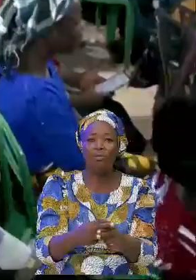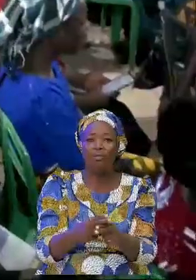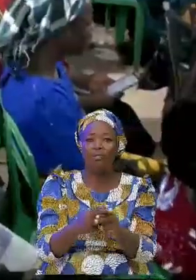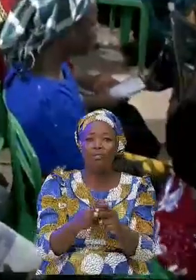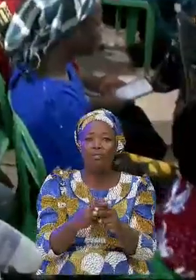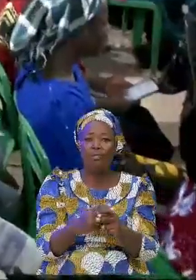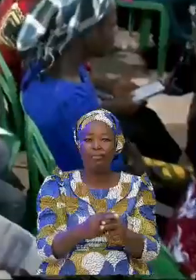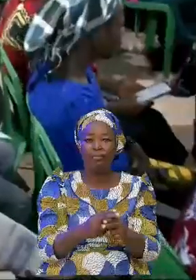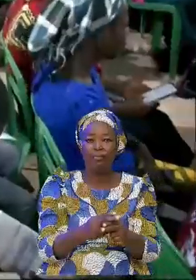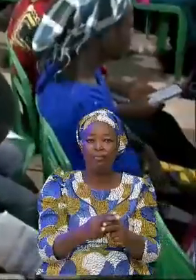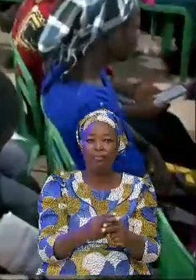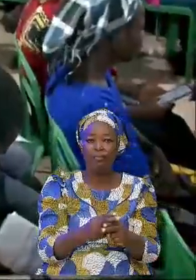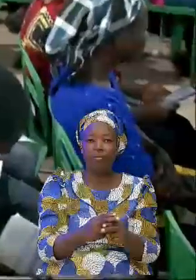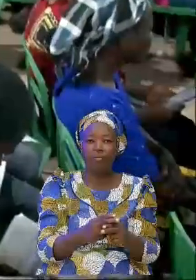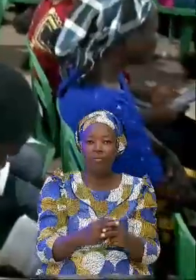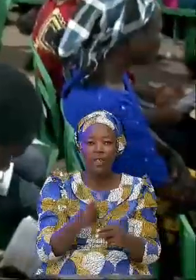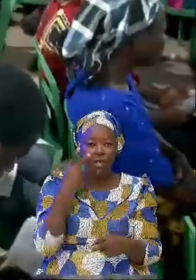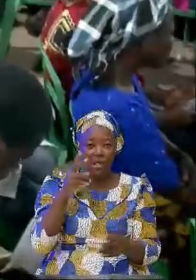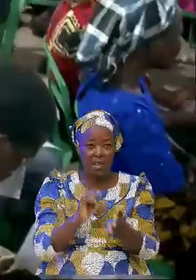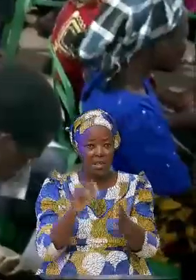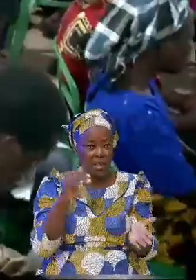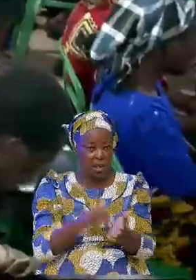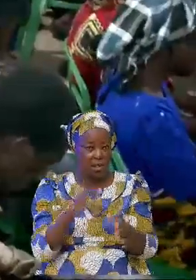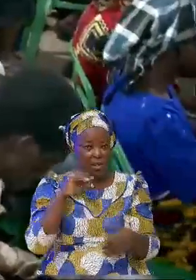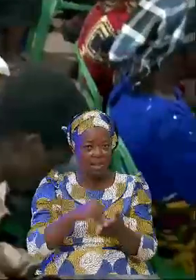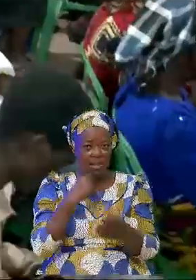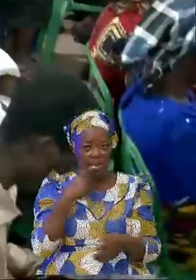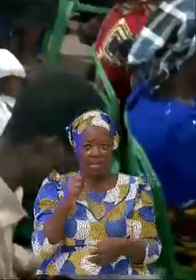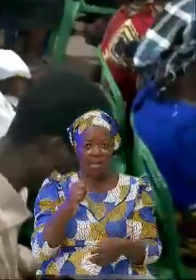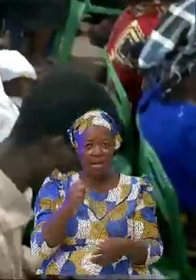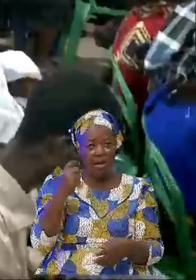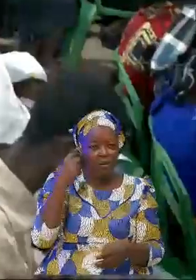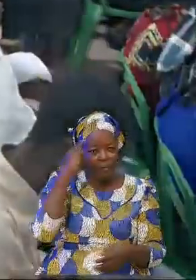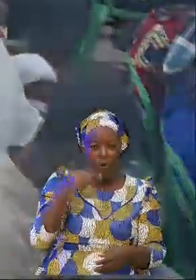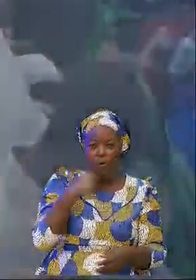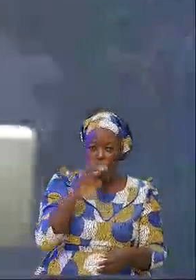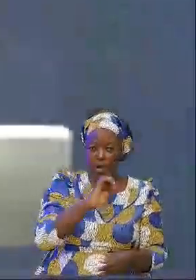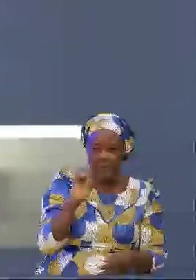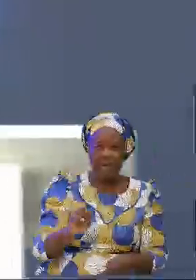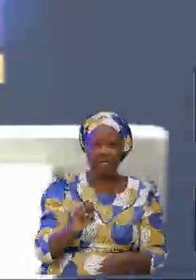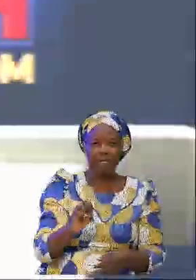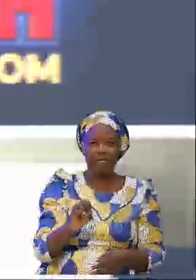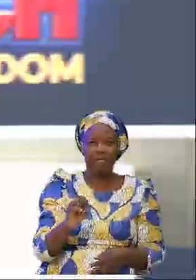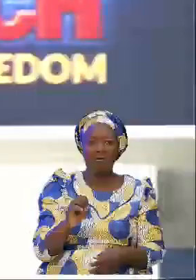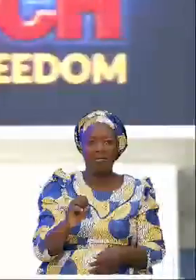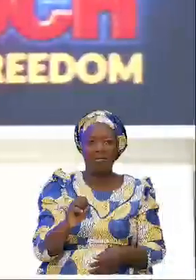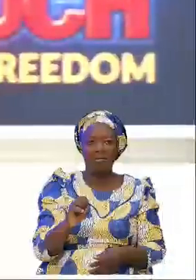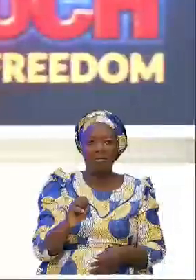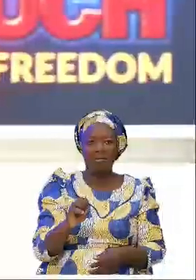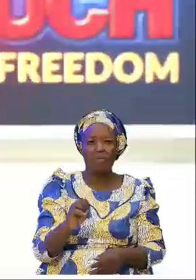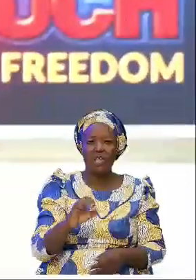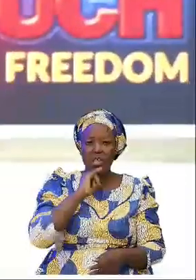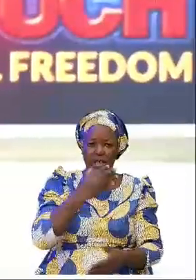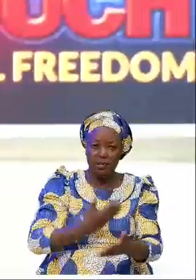the world in Jesus' name. Look at that again. It says,